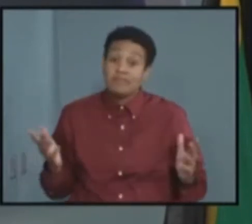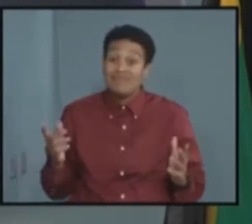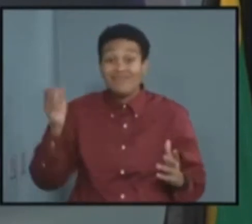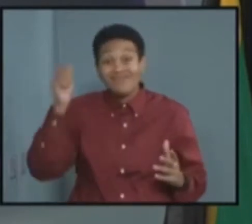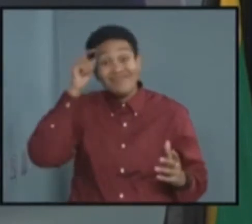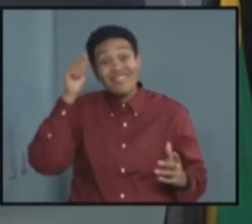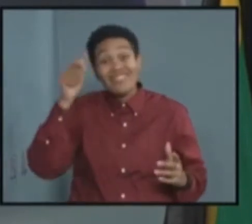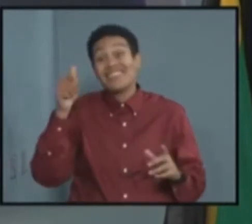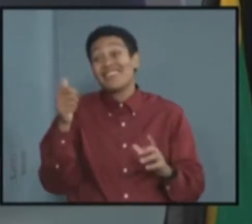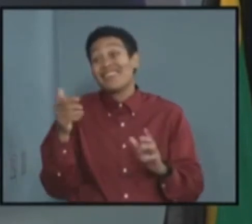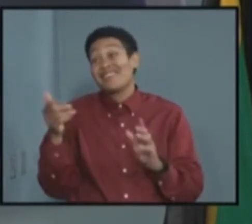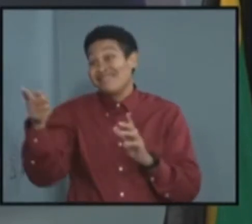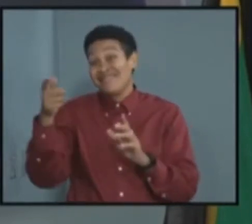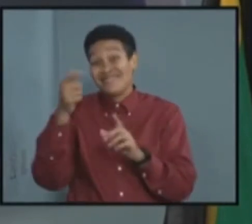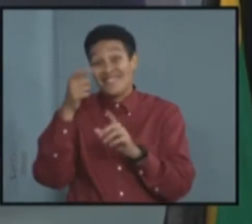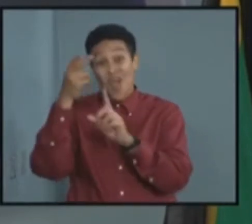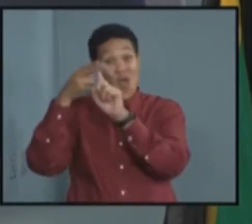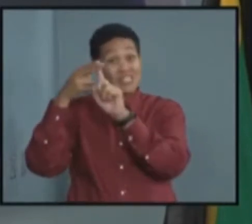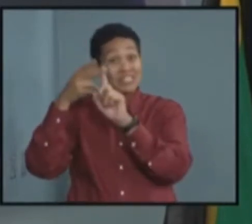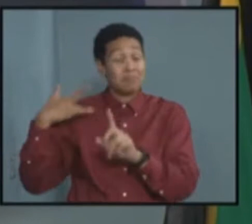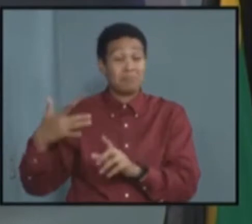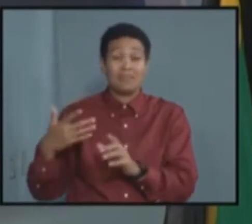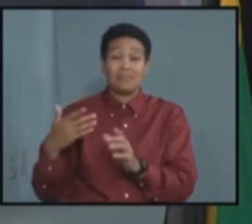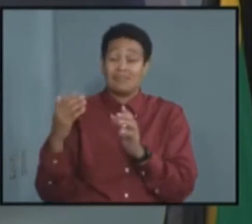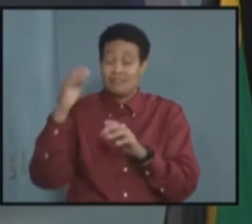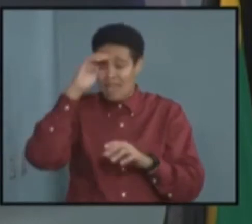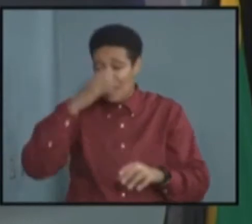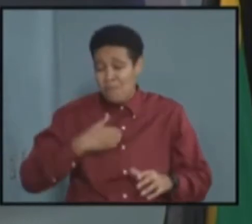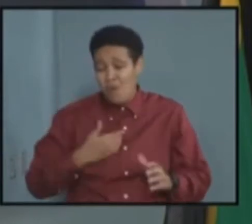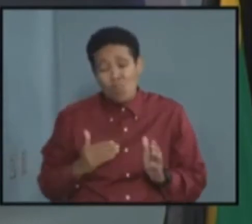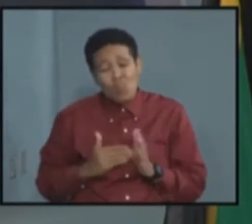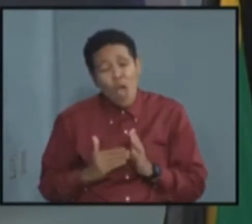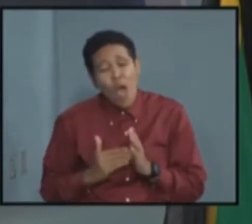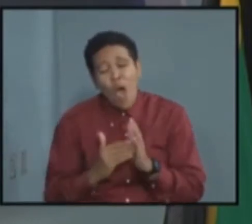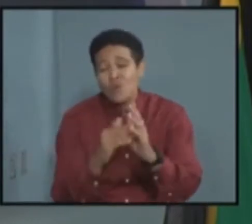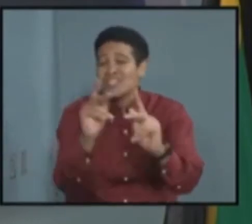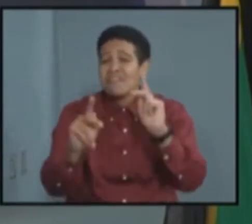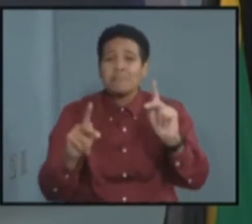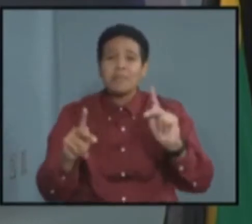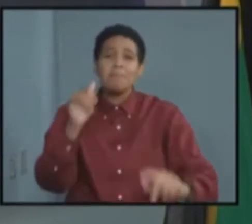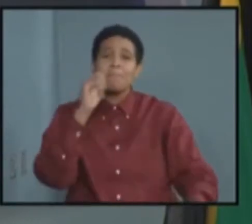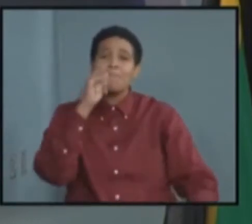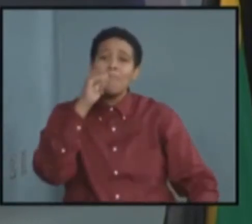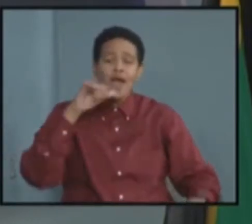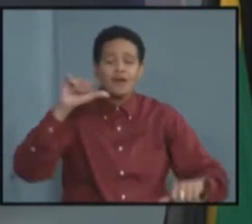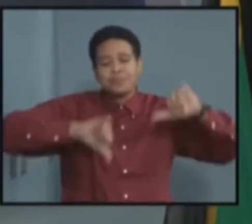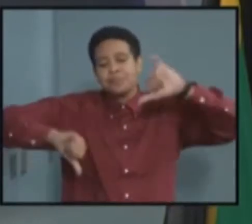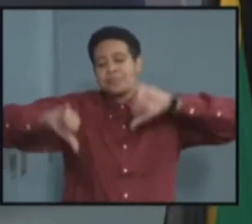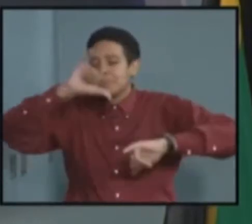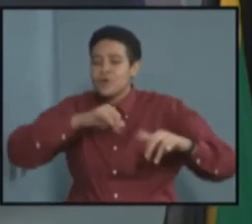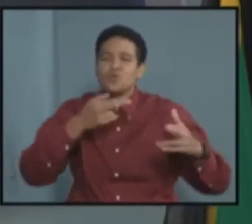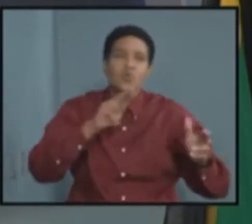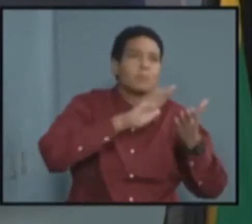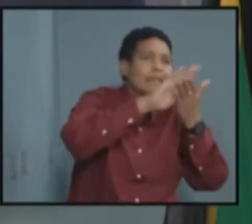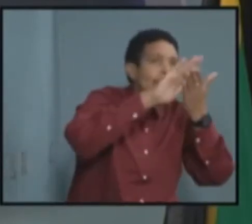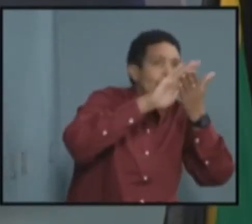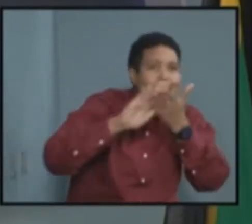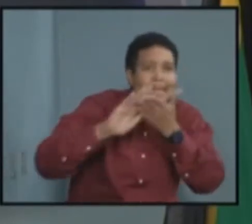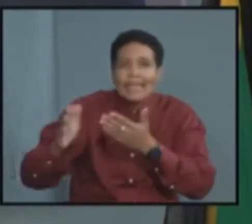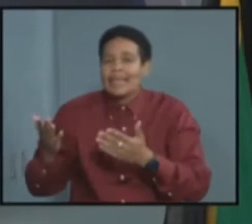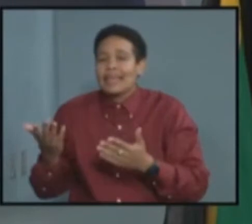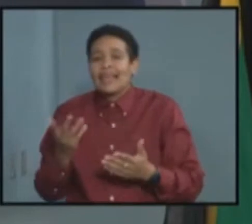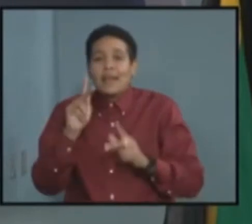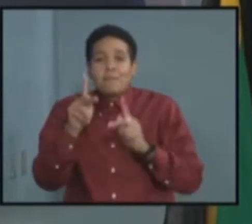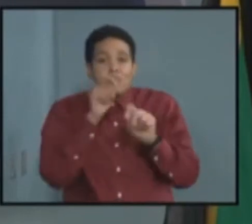directly tens and tens of thousands of persons, bartenders and waiters, room attendants, and persons who